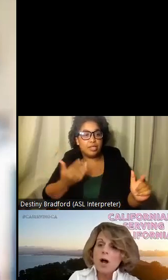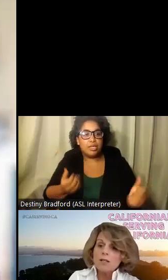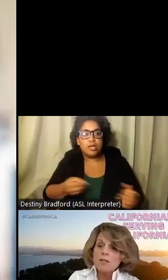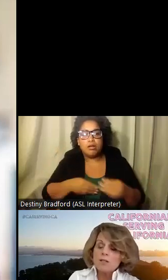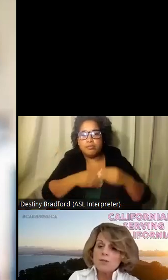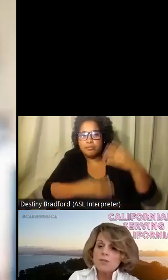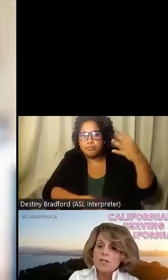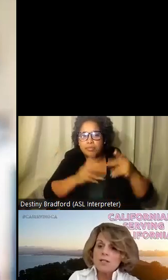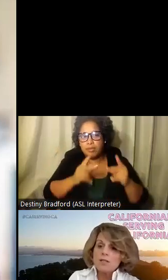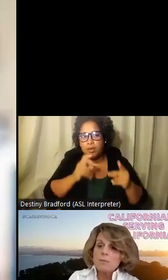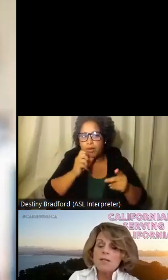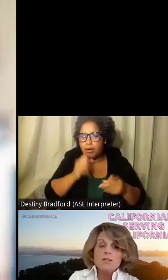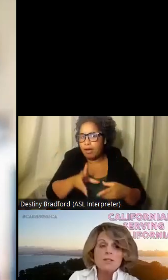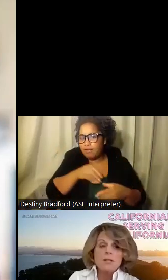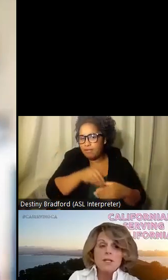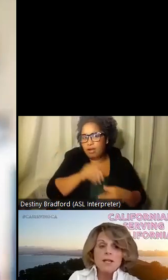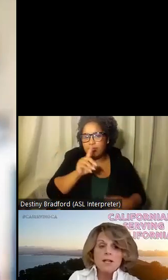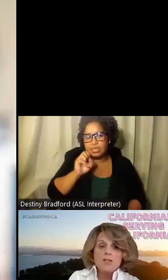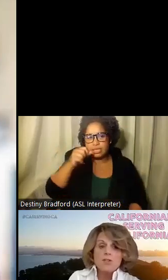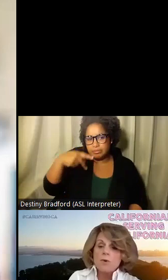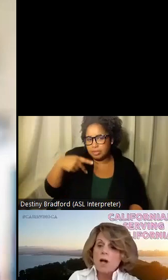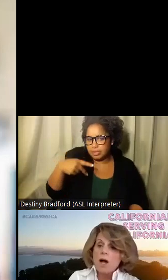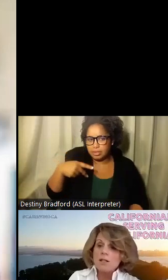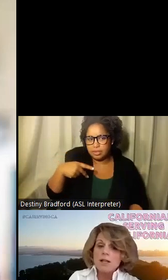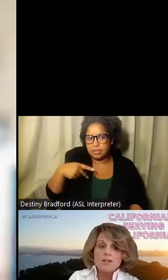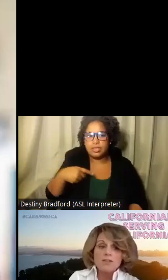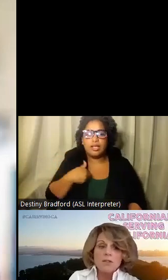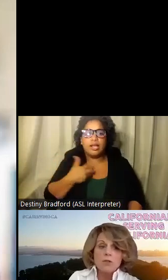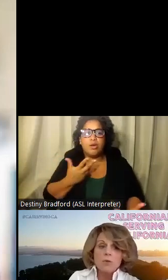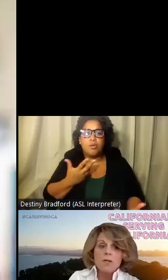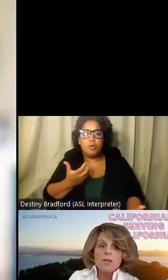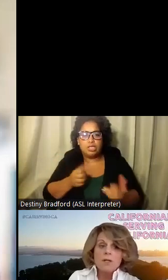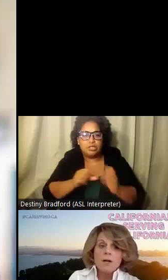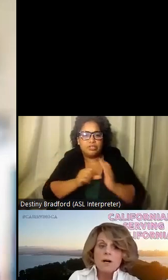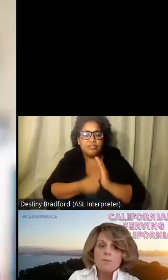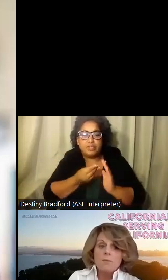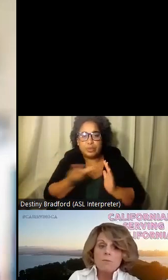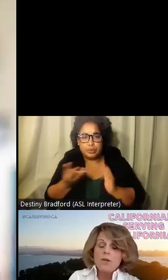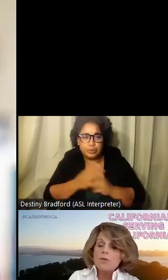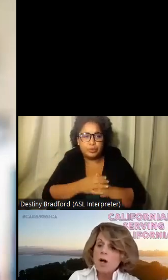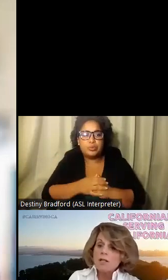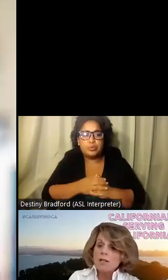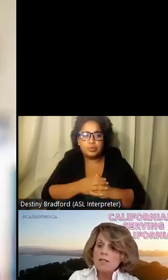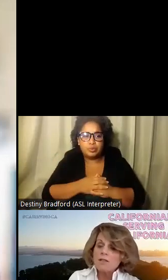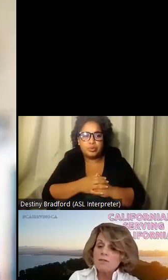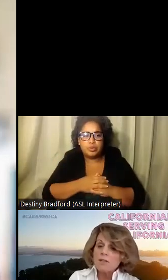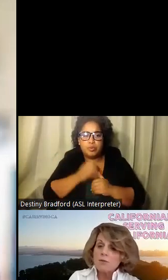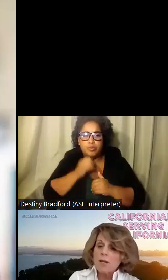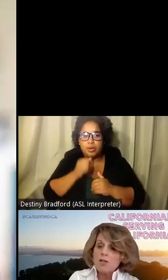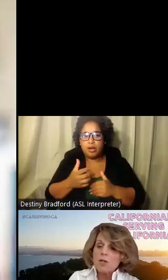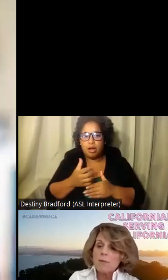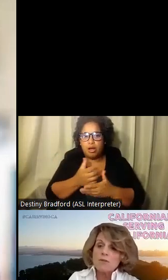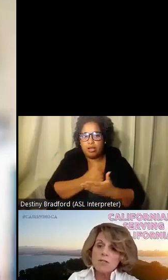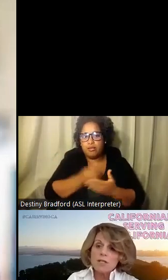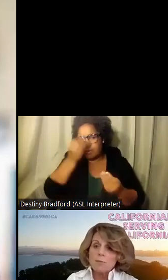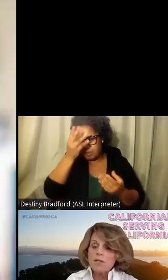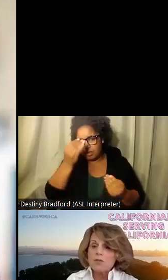who are not considered DSPs, and I just want to highlight a few. We are not collecting information about DSPs